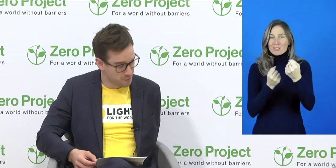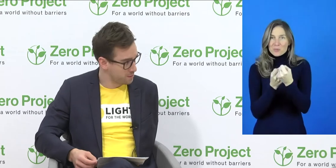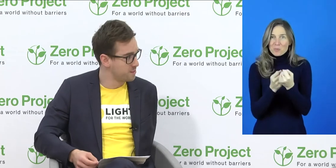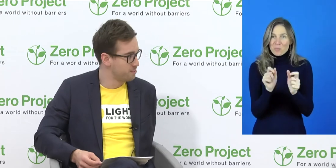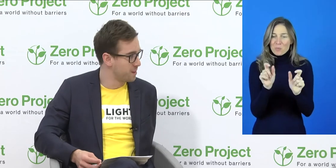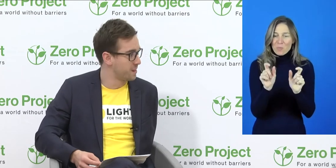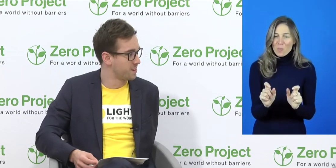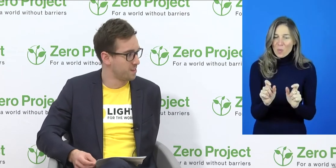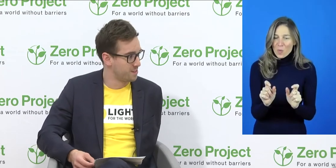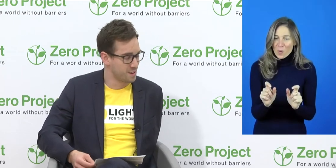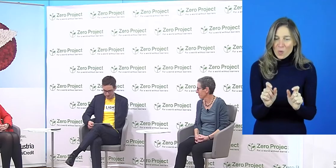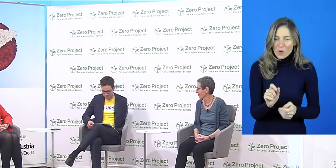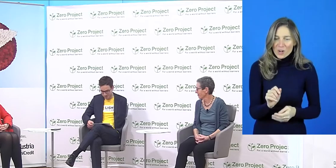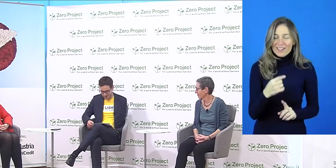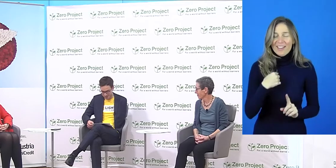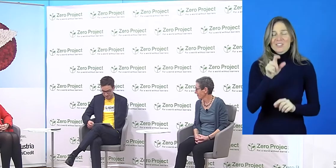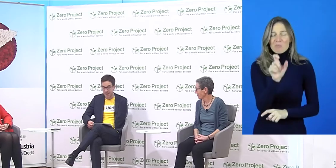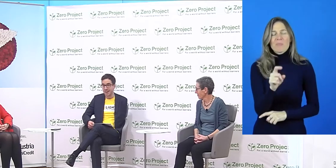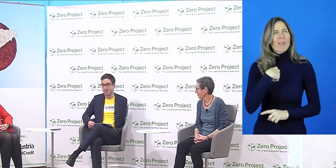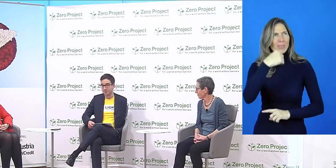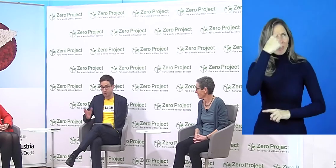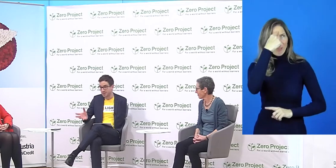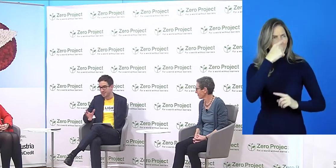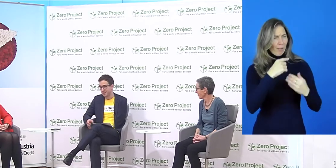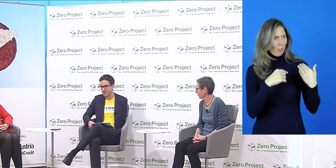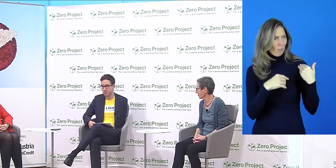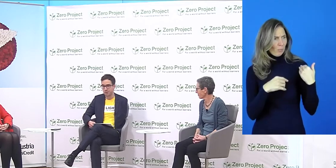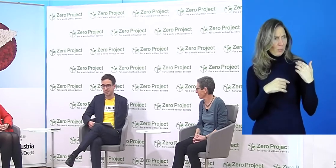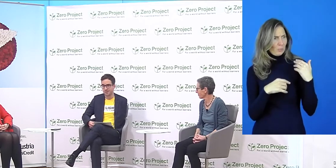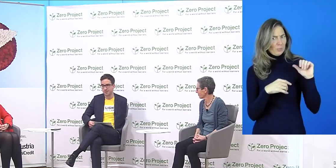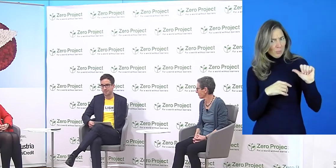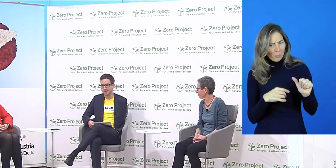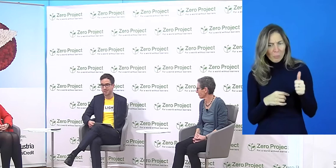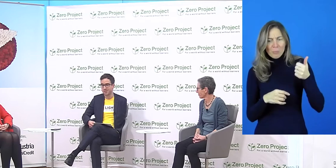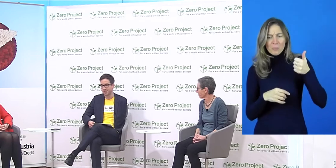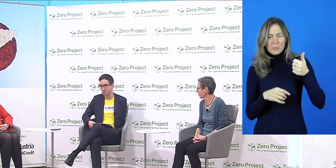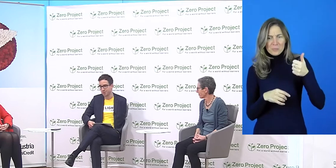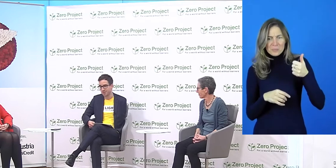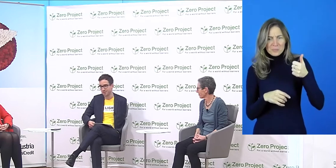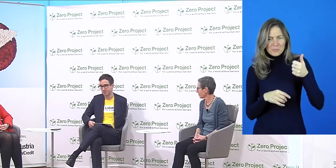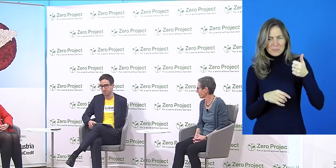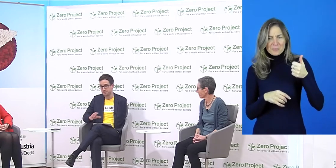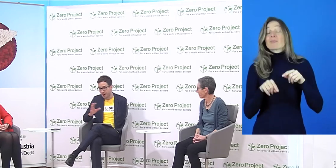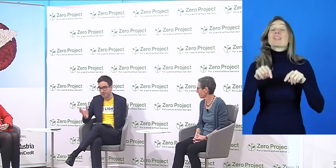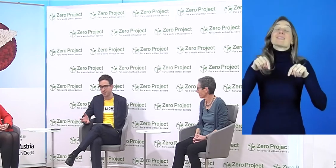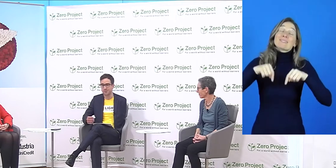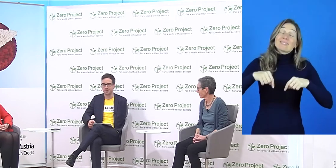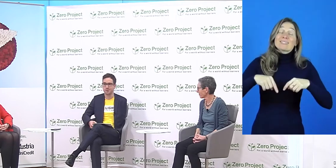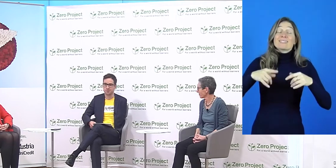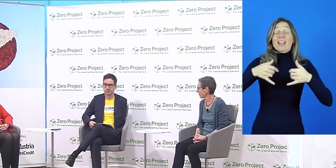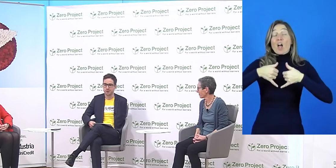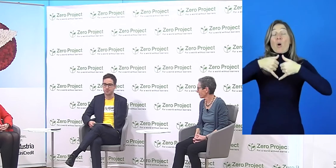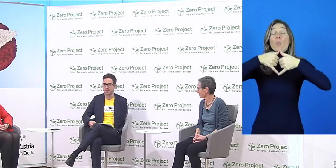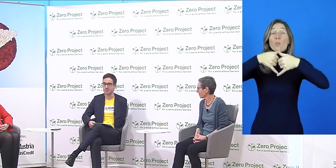I think since the beginning, she has been supporting us. And normally the award session would be part of the